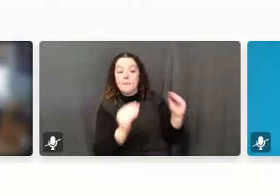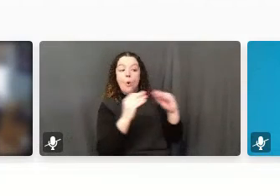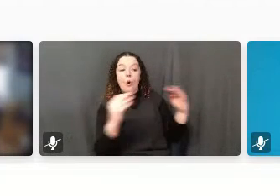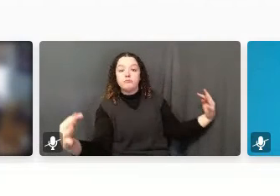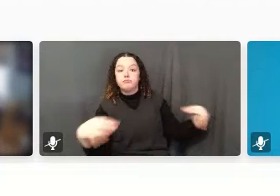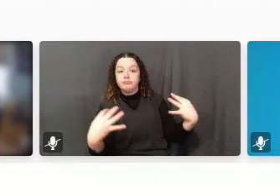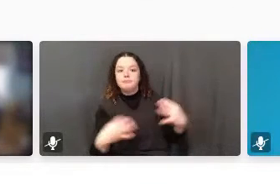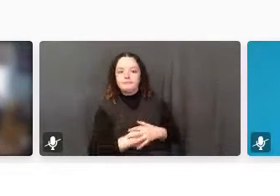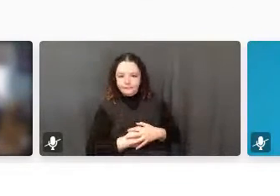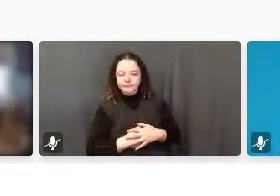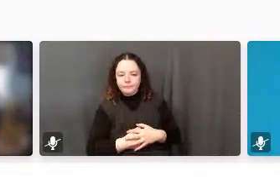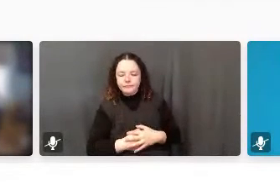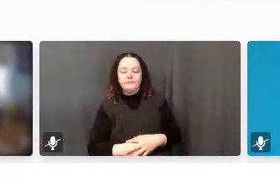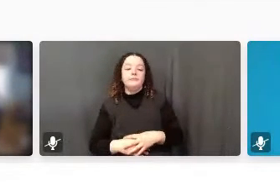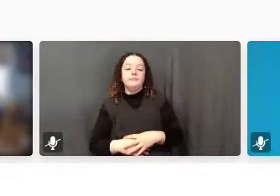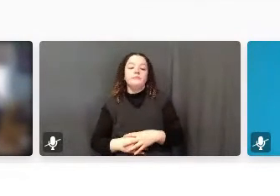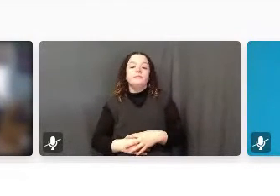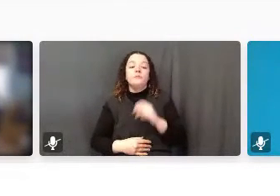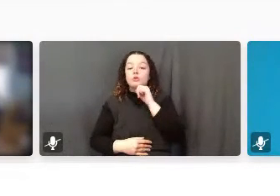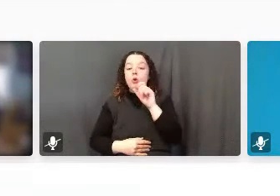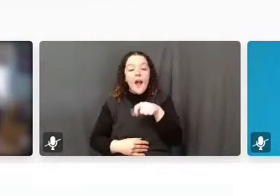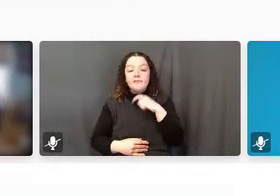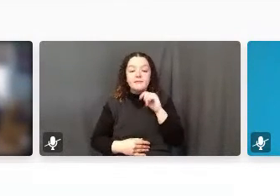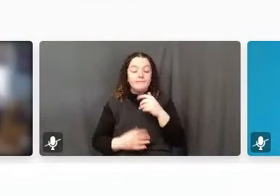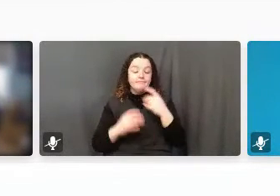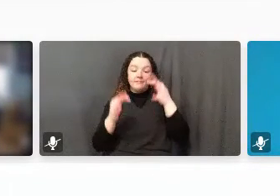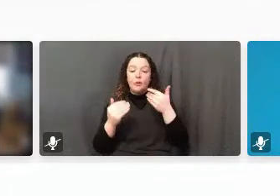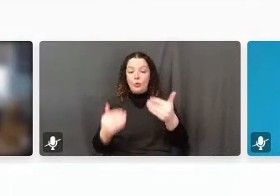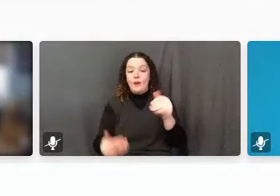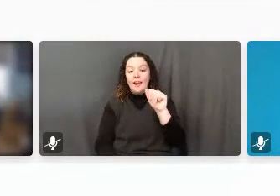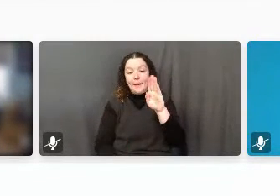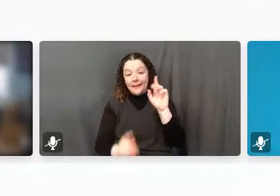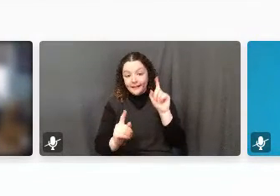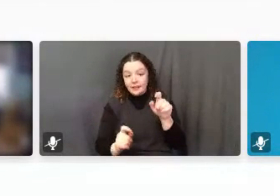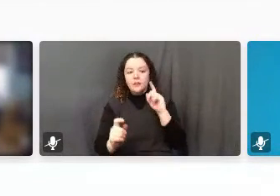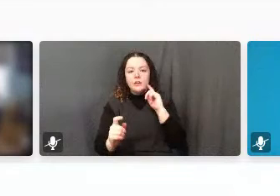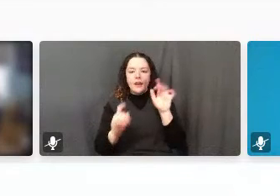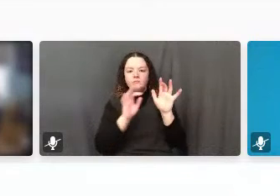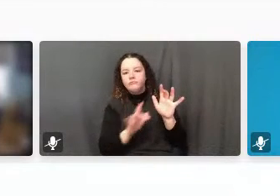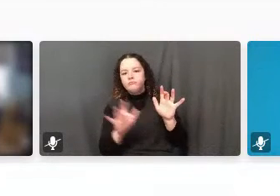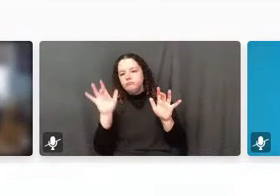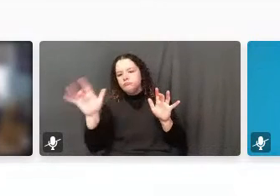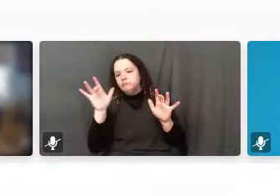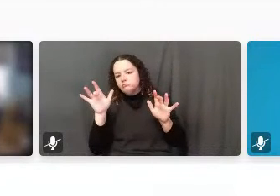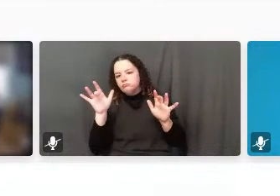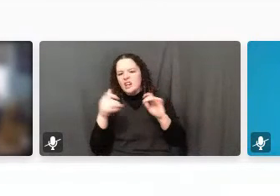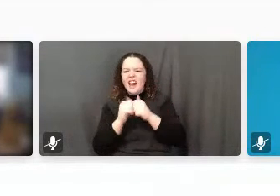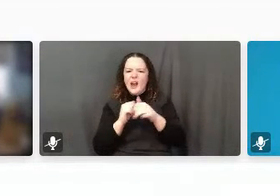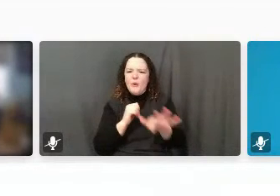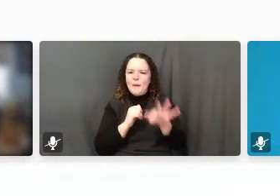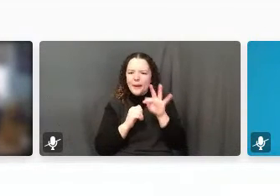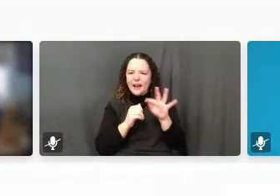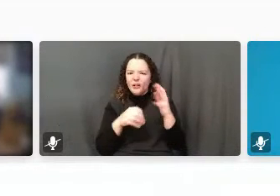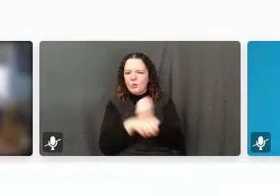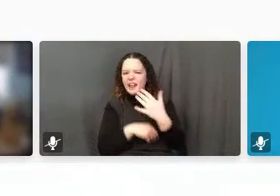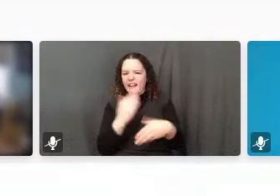I mentioned earlier, you don't have to decide to A/B test right away. You can go ahead and click in here and you can say, hey, how do I choose the winning version based on